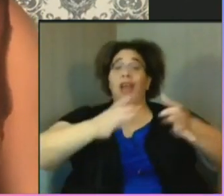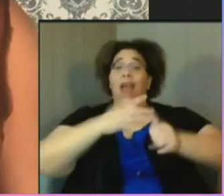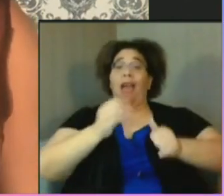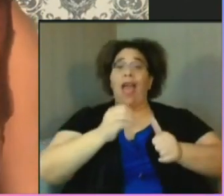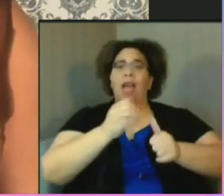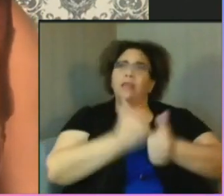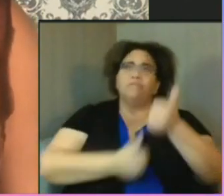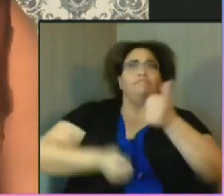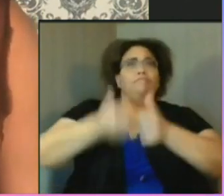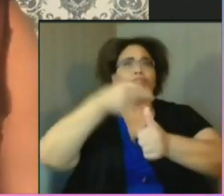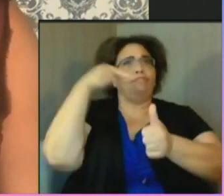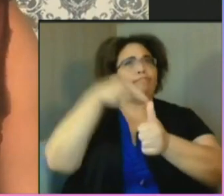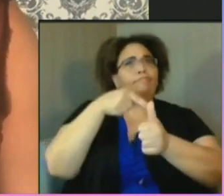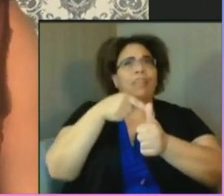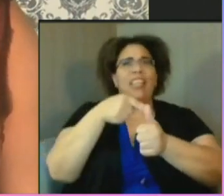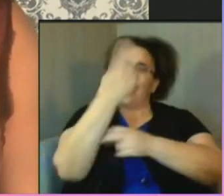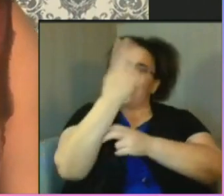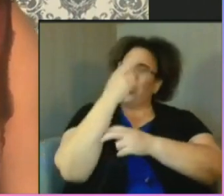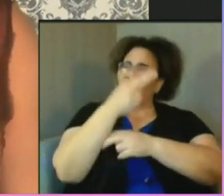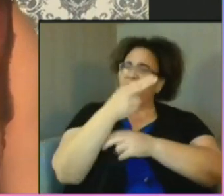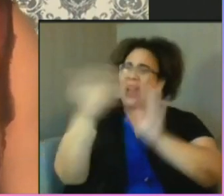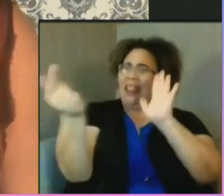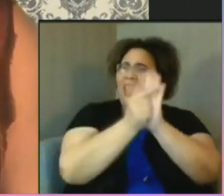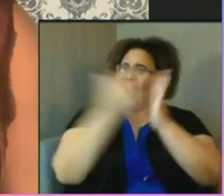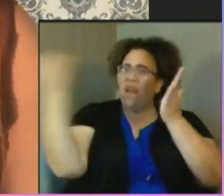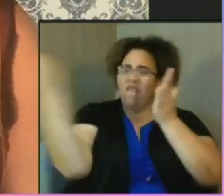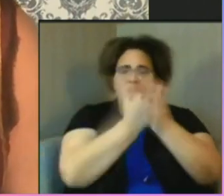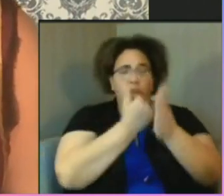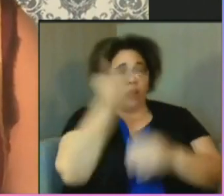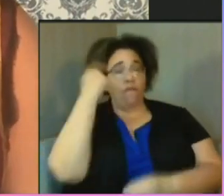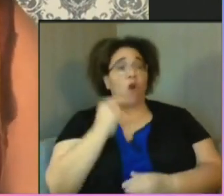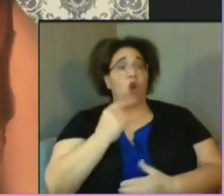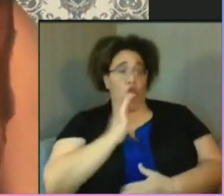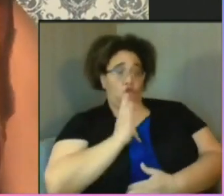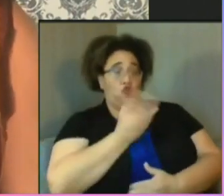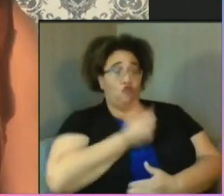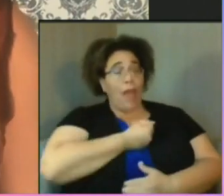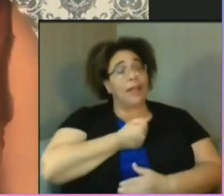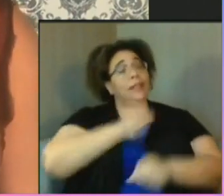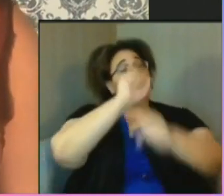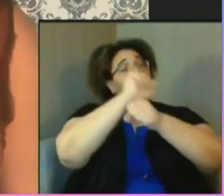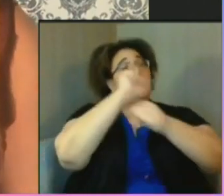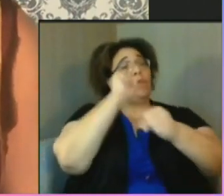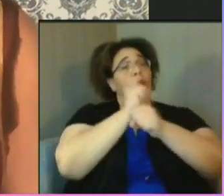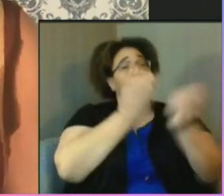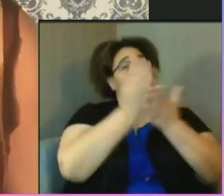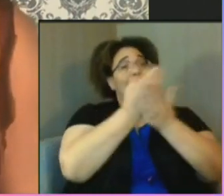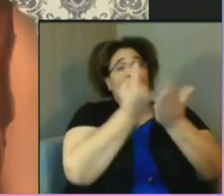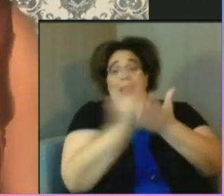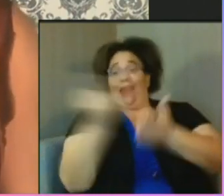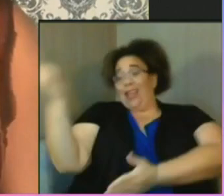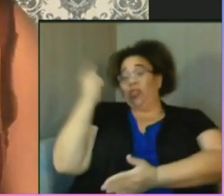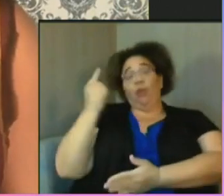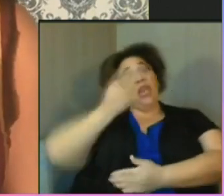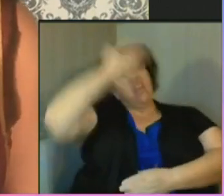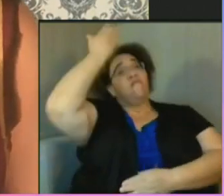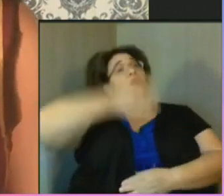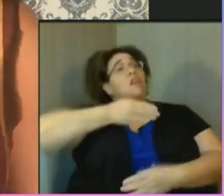victory, the historic legal victory for trans employment rights last week before the Supreme Court of the United